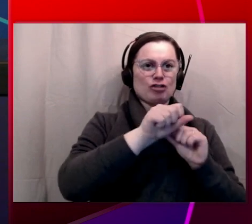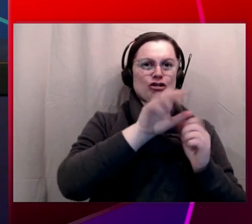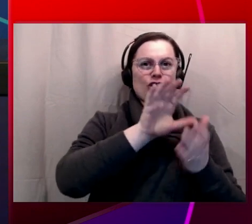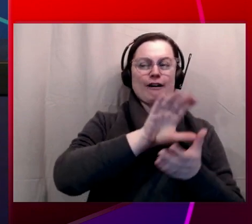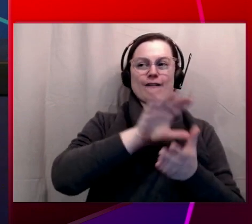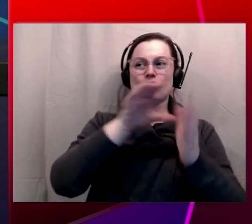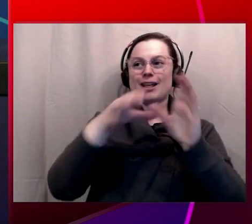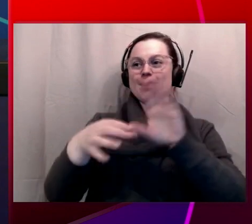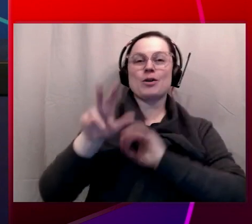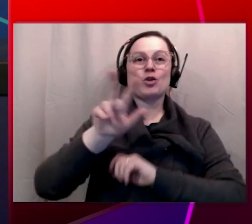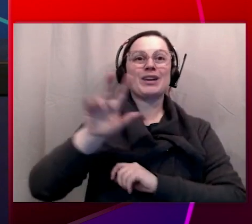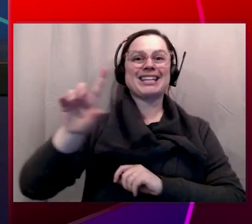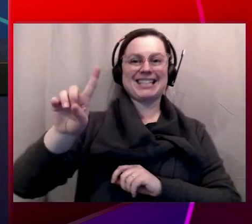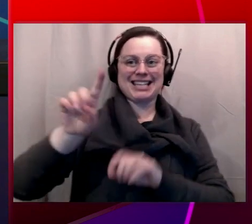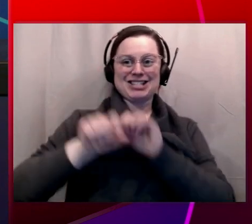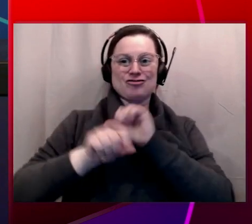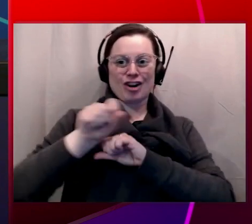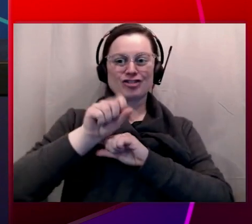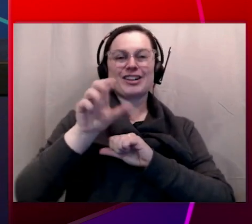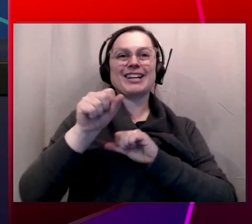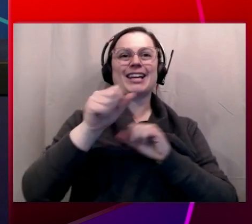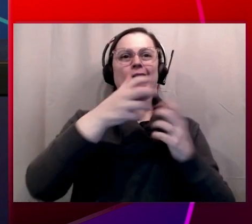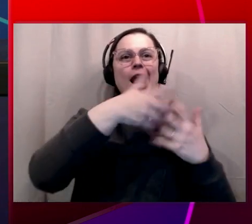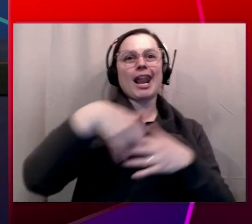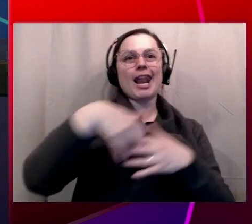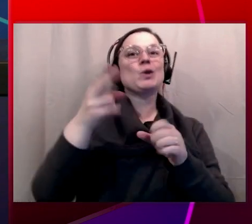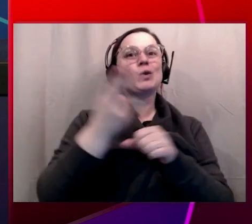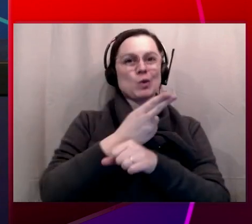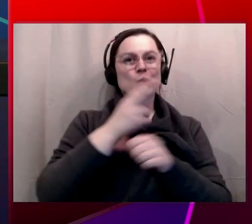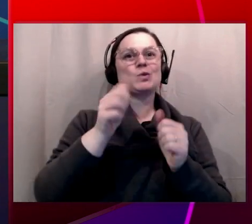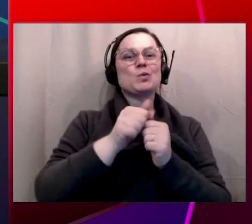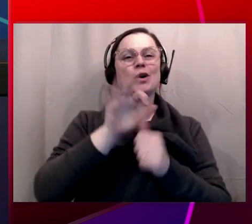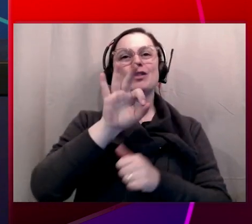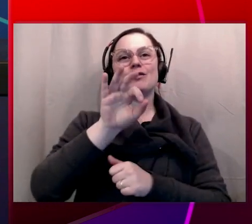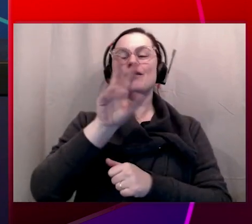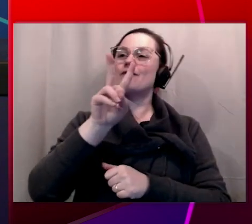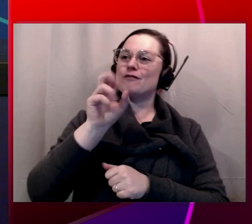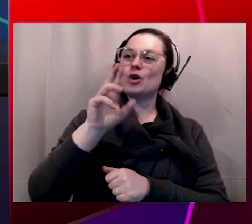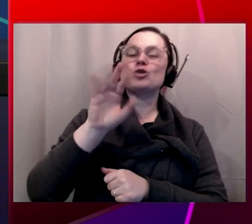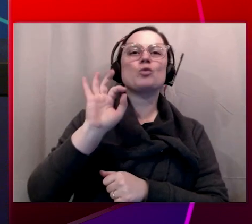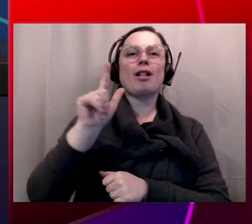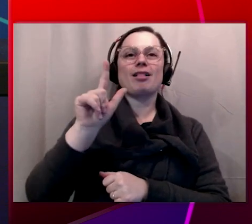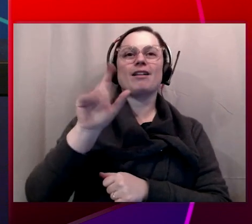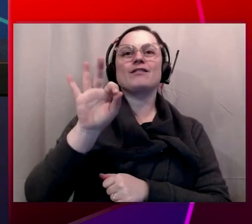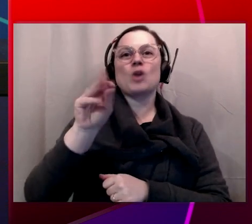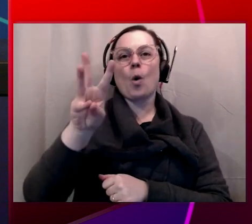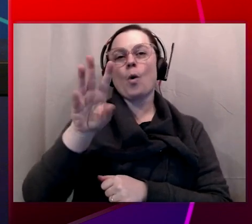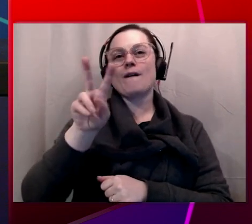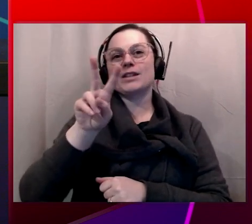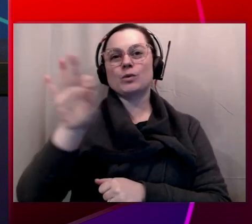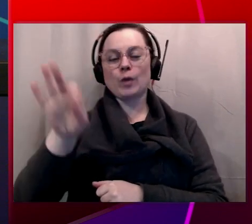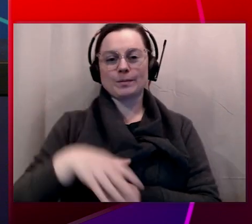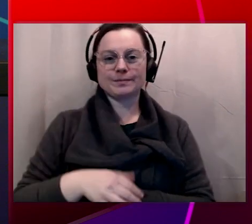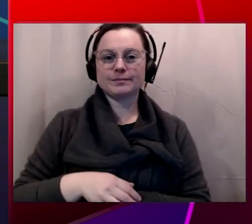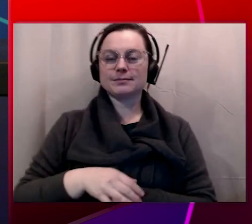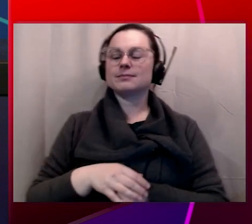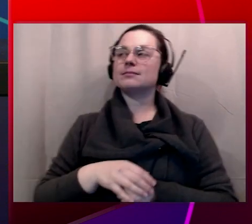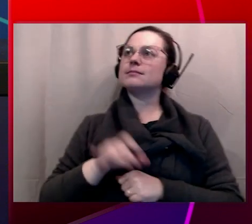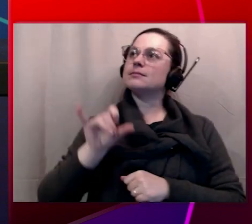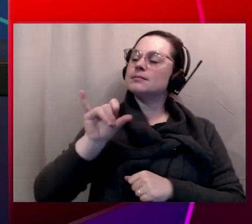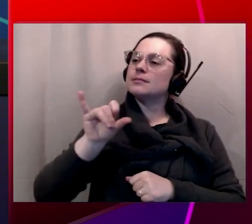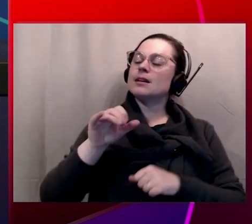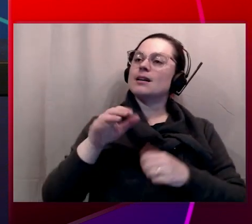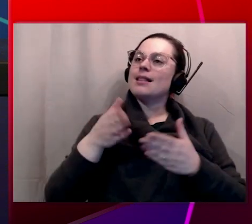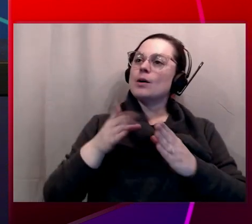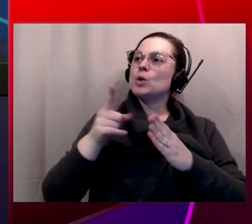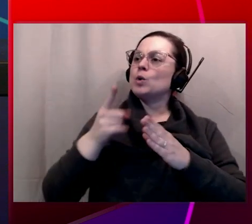structure that can be used with Virtual Flow. Wow. Allowing you to do more with the data, to better understand and kind of